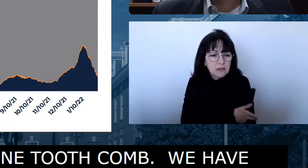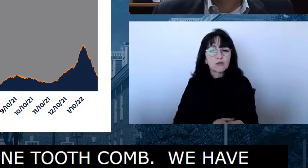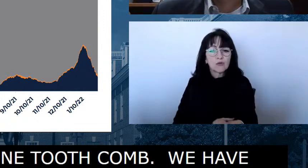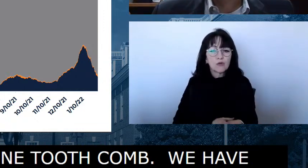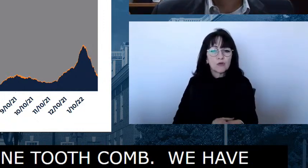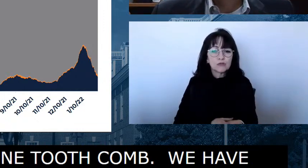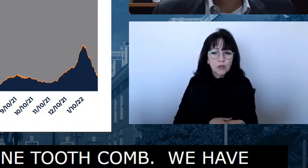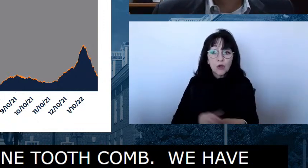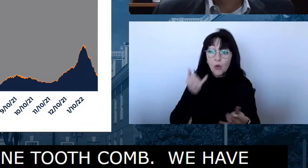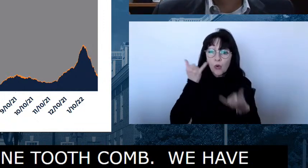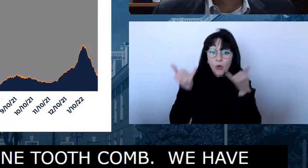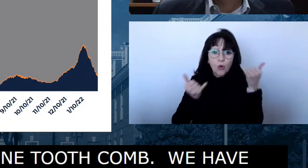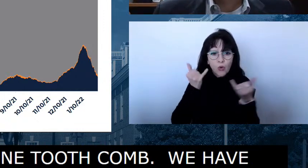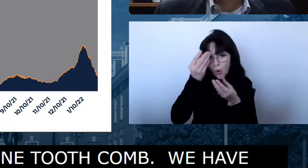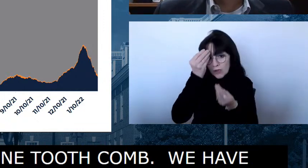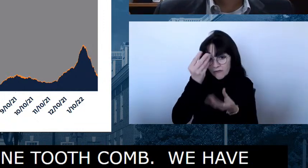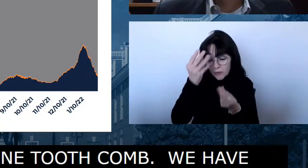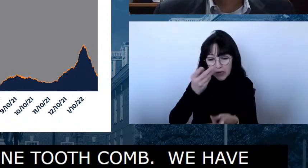been